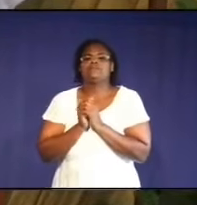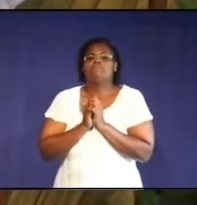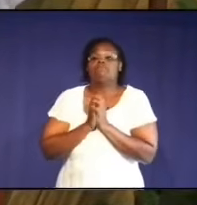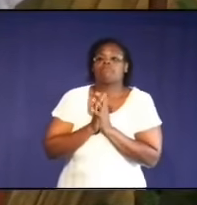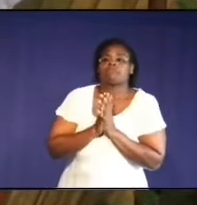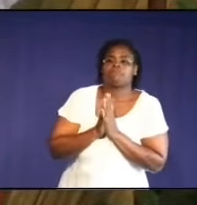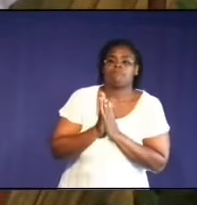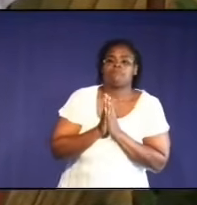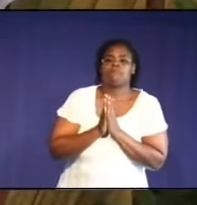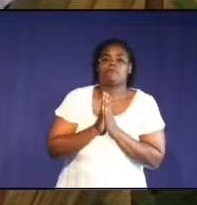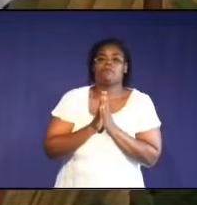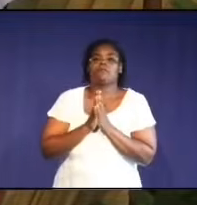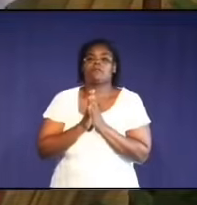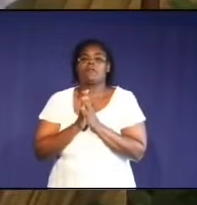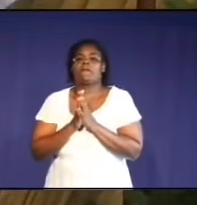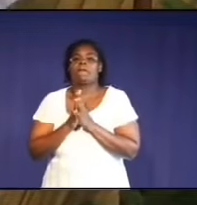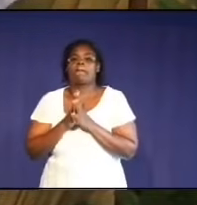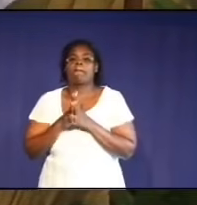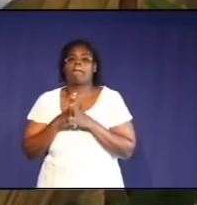When the raging